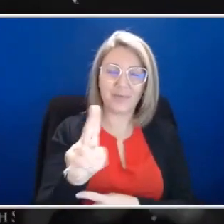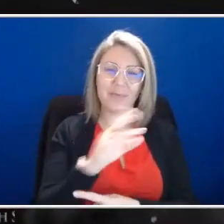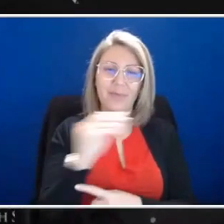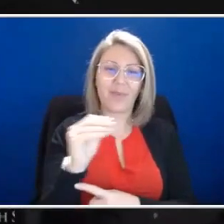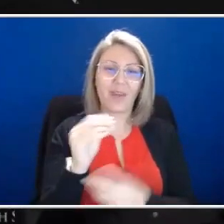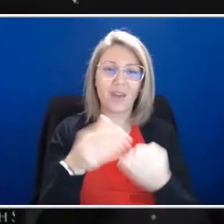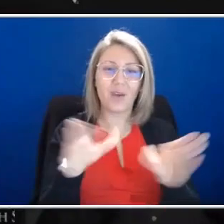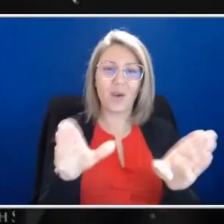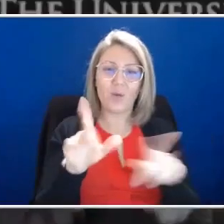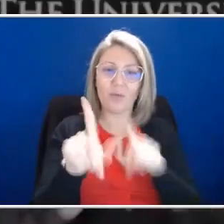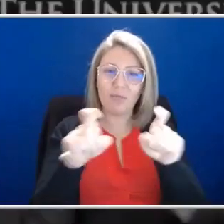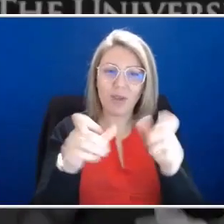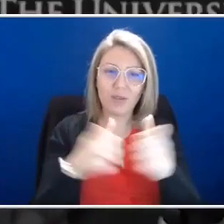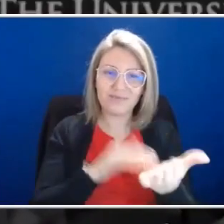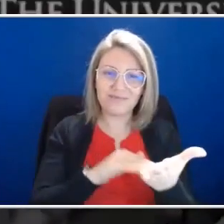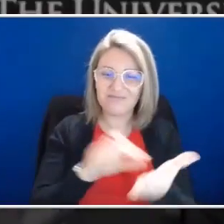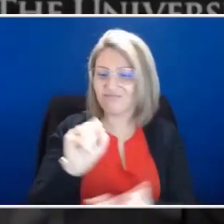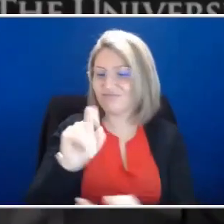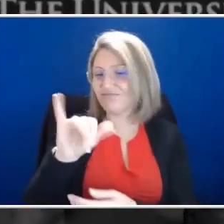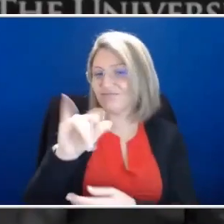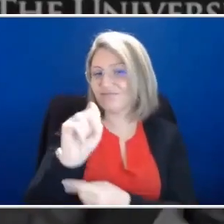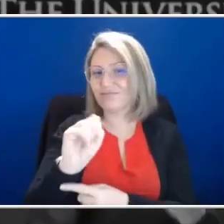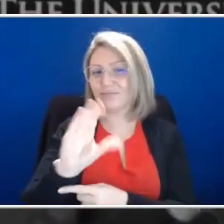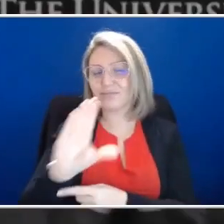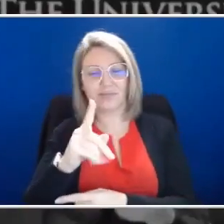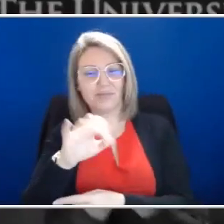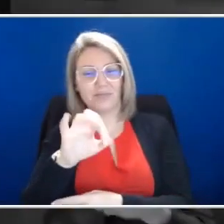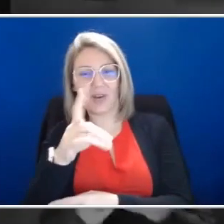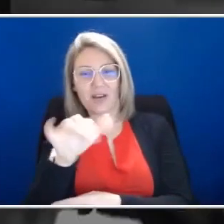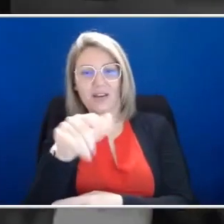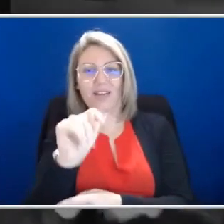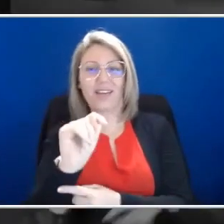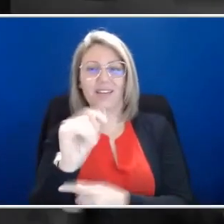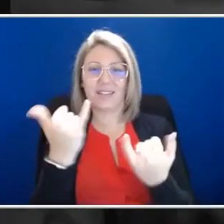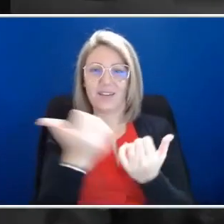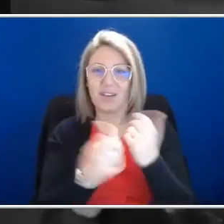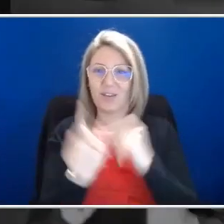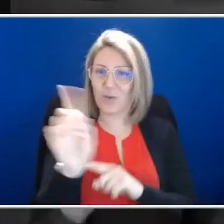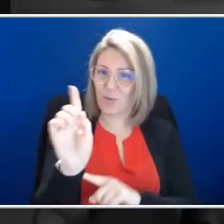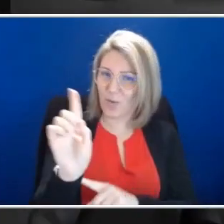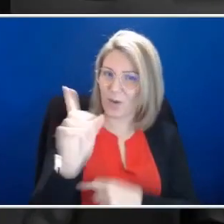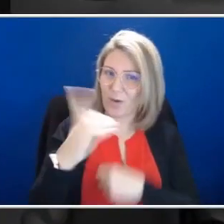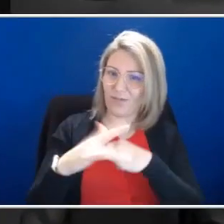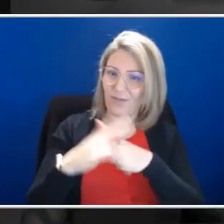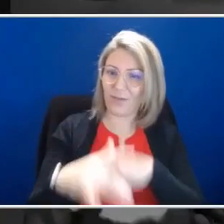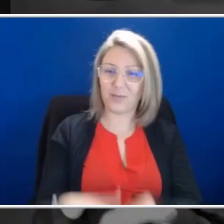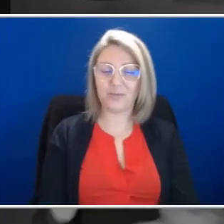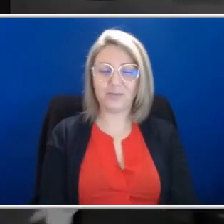Mics with Dr. Stites podcast. Now everywhere podcasts are available.